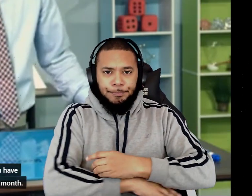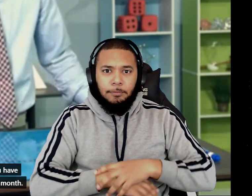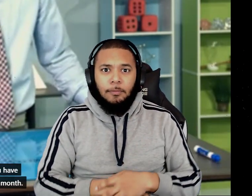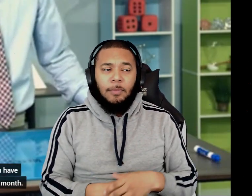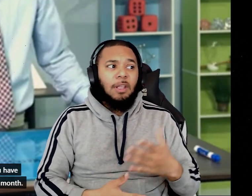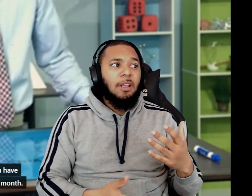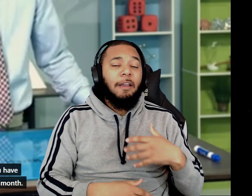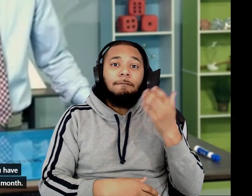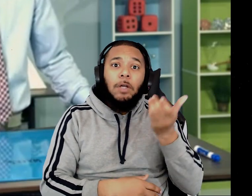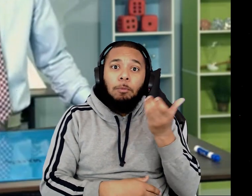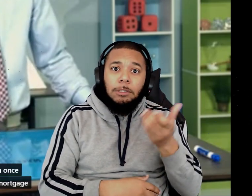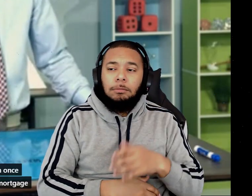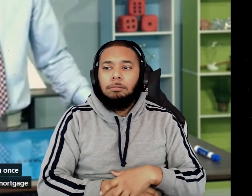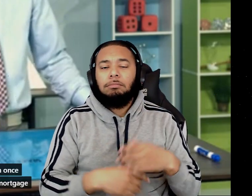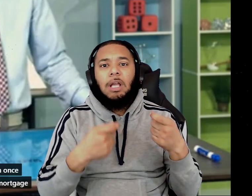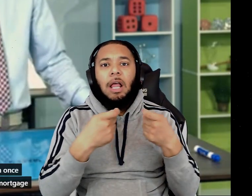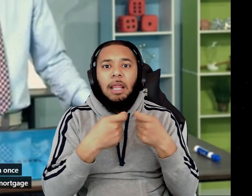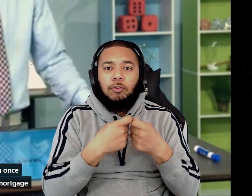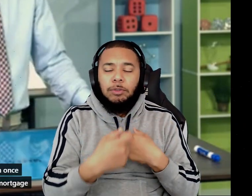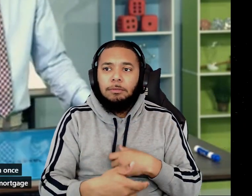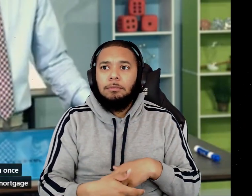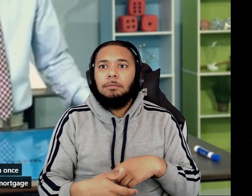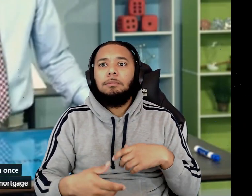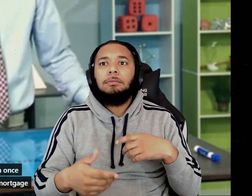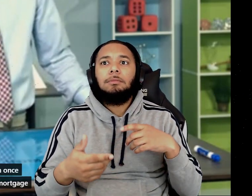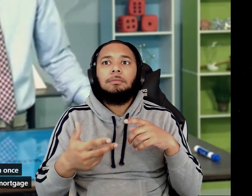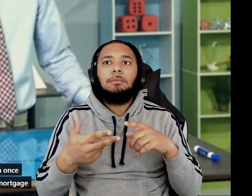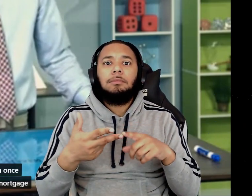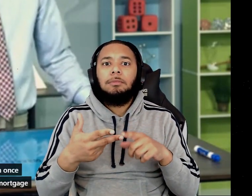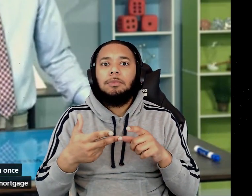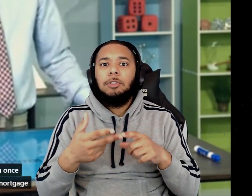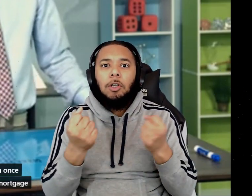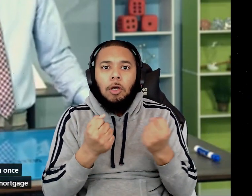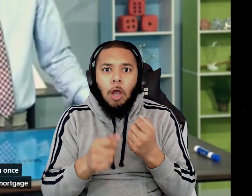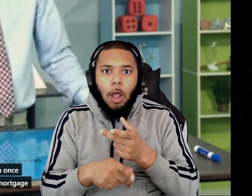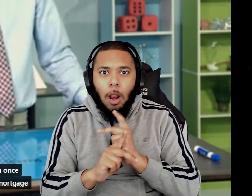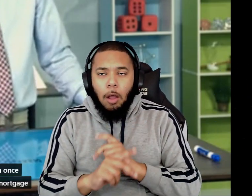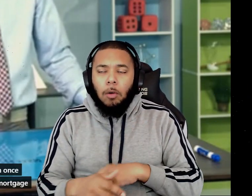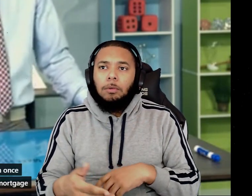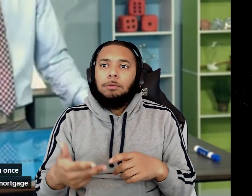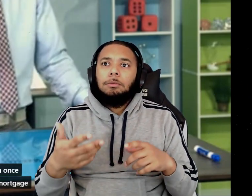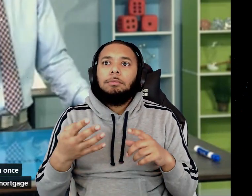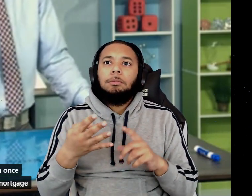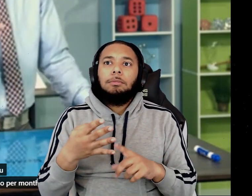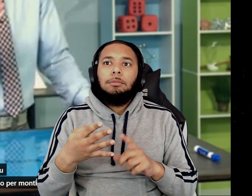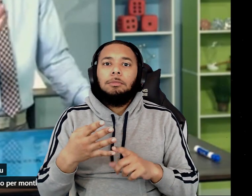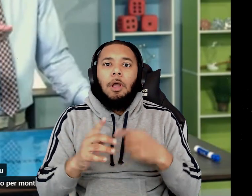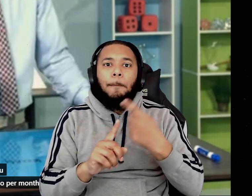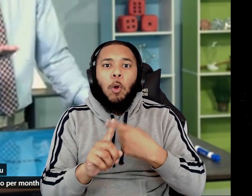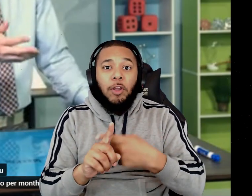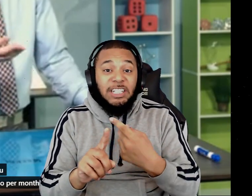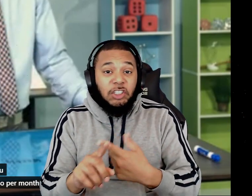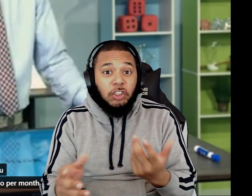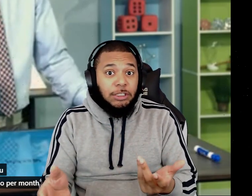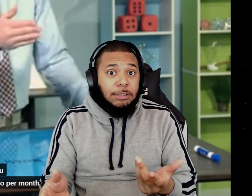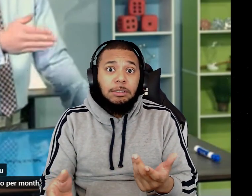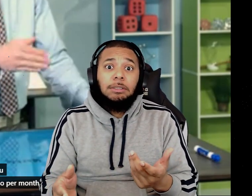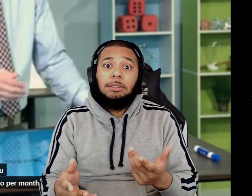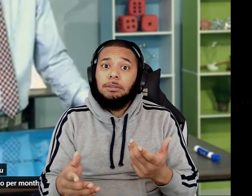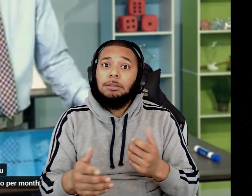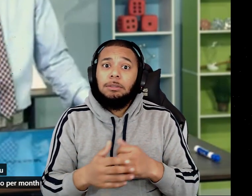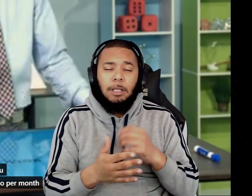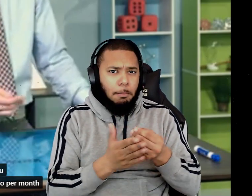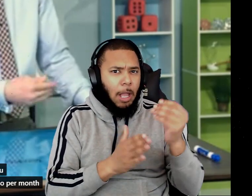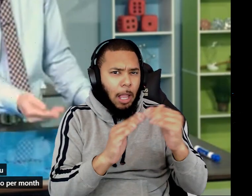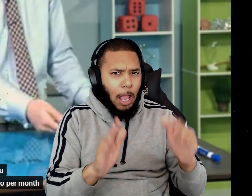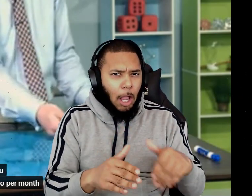electric bill once a month. You have to pay your car loan once a month. You have to pay your mortgage, as if you buy a house, you'll owe a certain amount